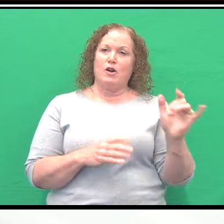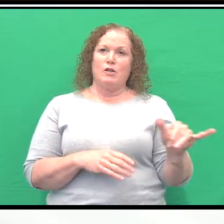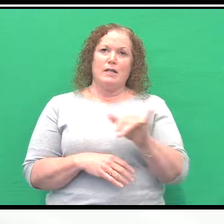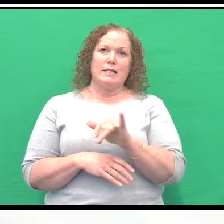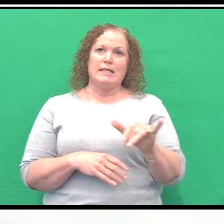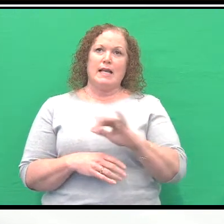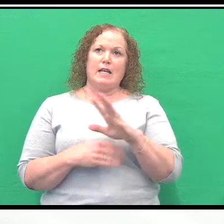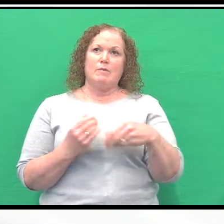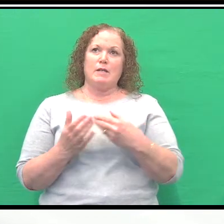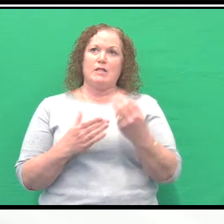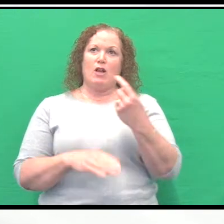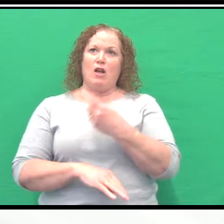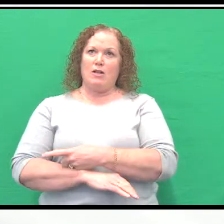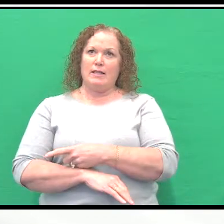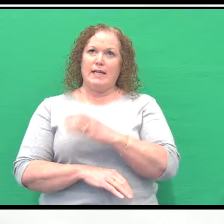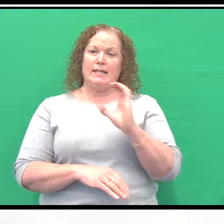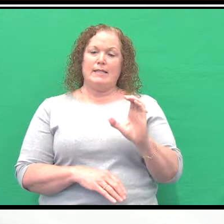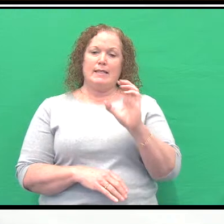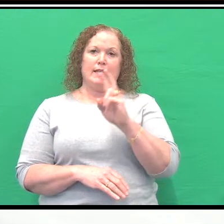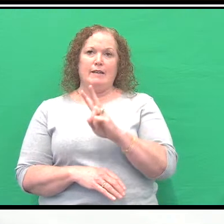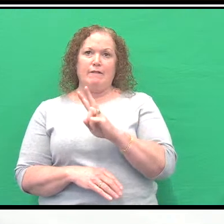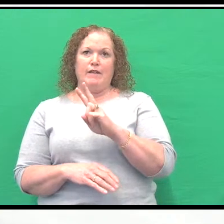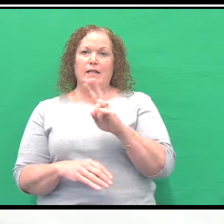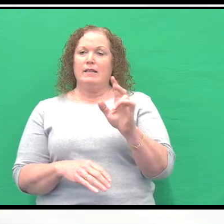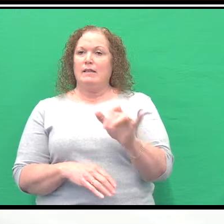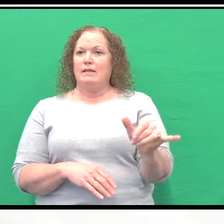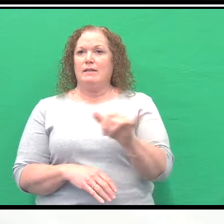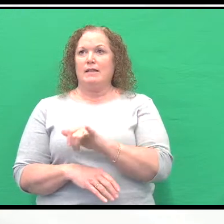Vista Charter will be at 8 o'clock.